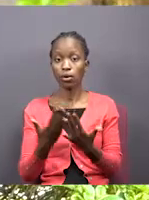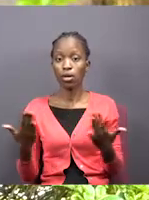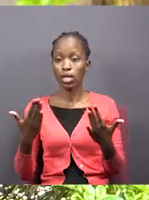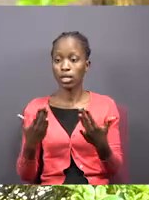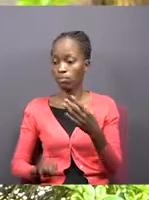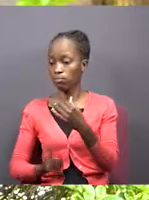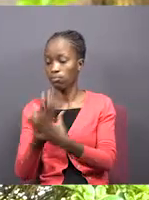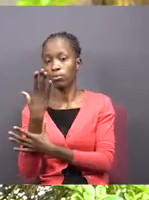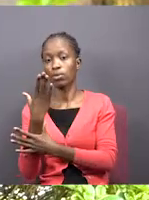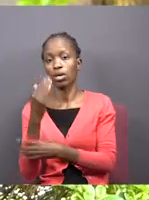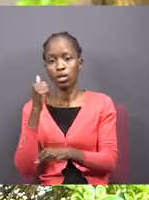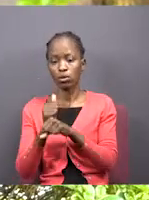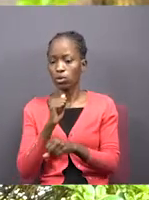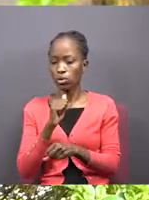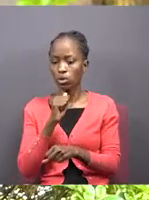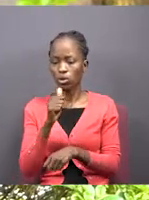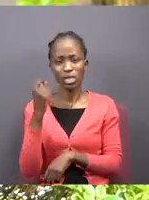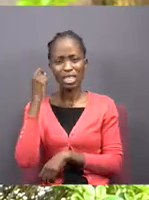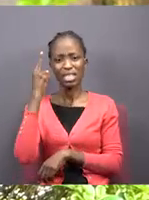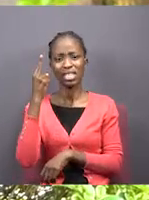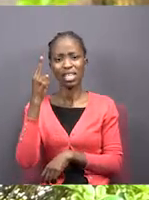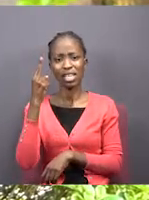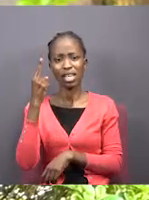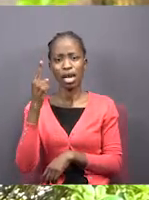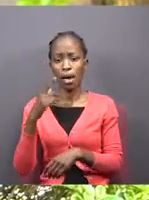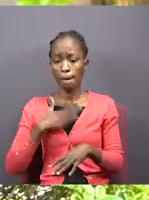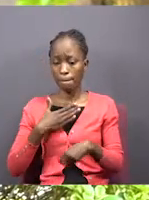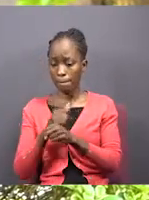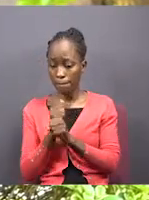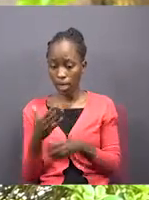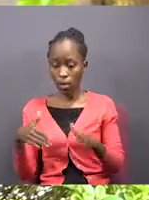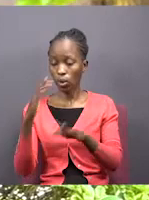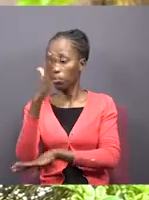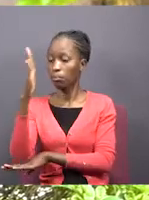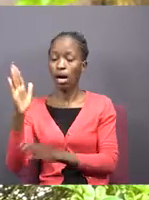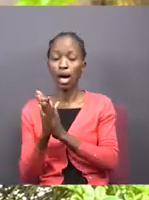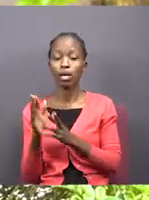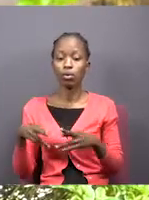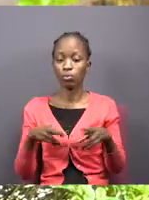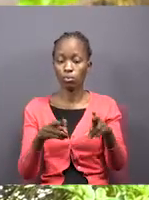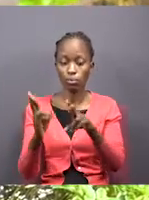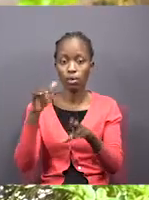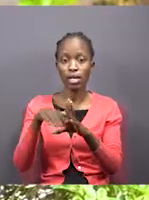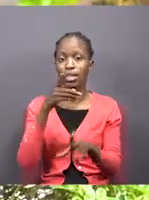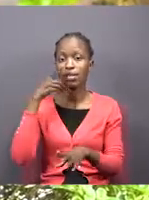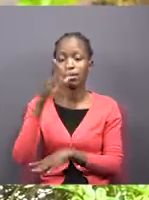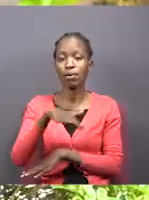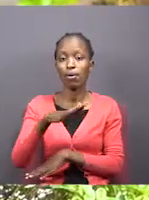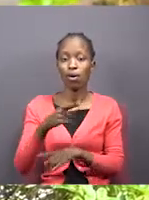thing. Now it springs up. Do you not perceive it? I am making a way in the wilderness and streams in the